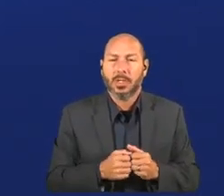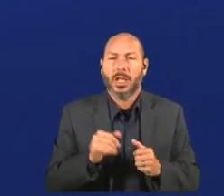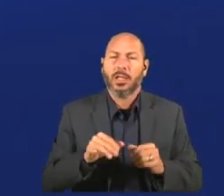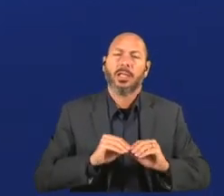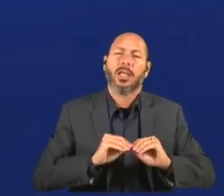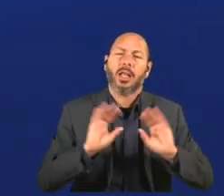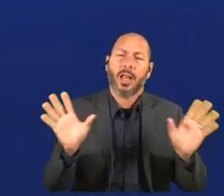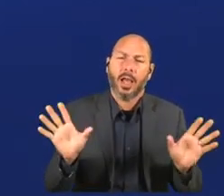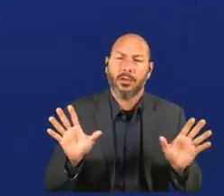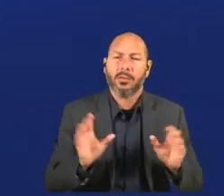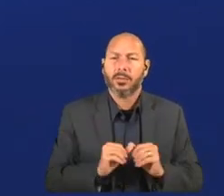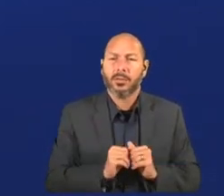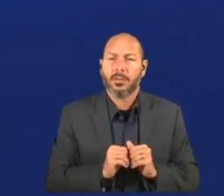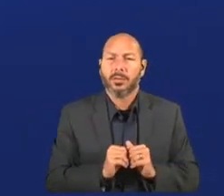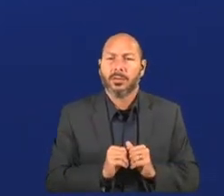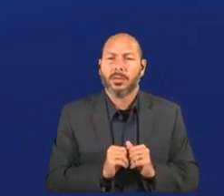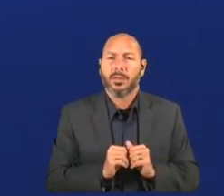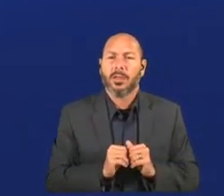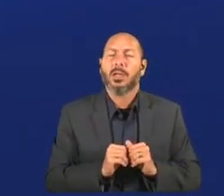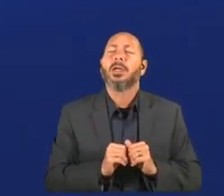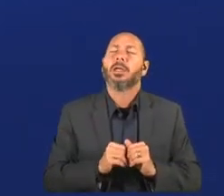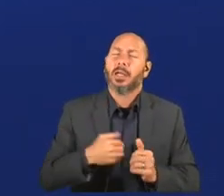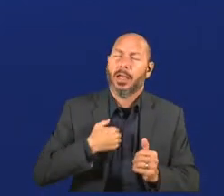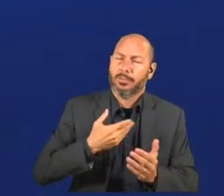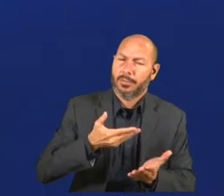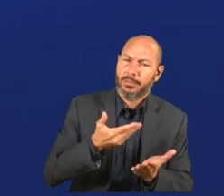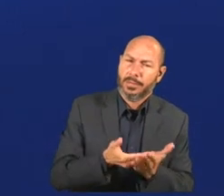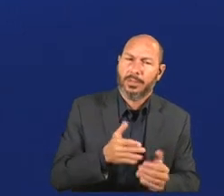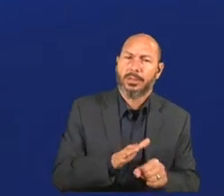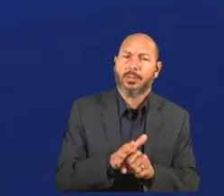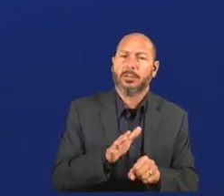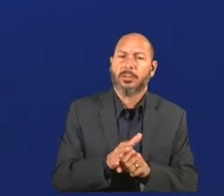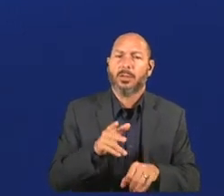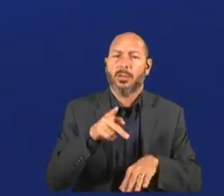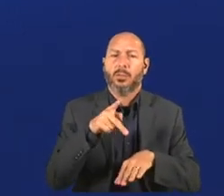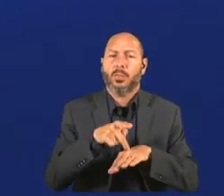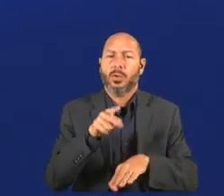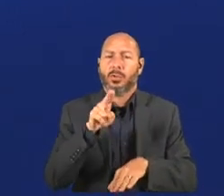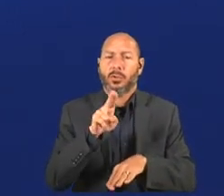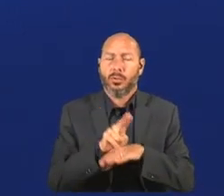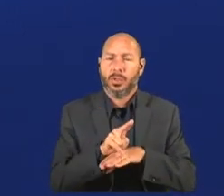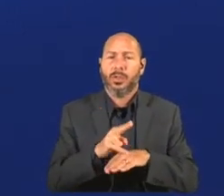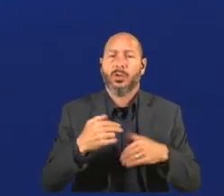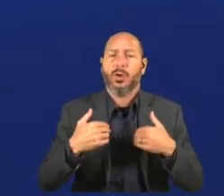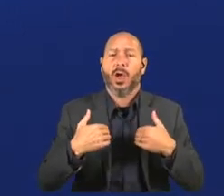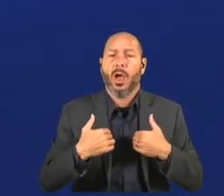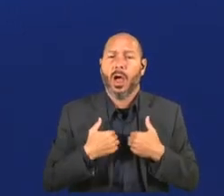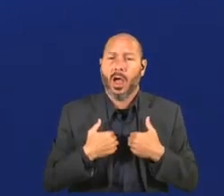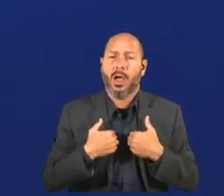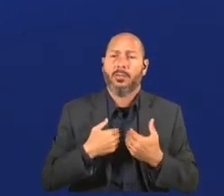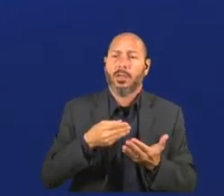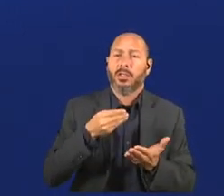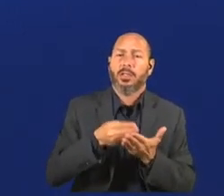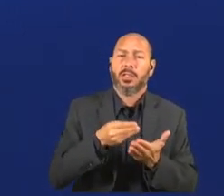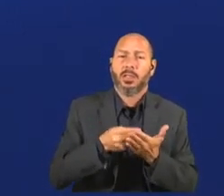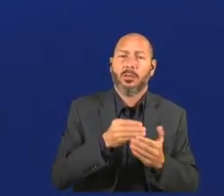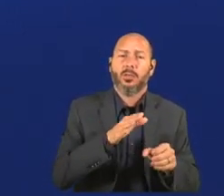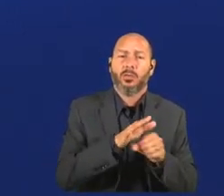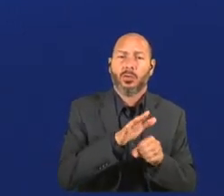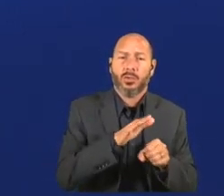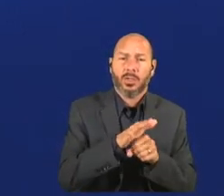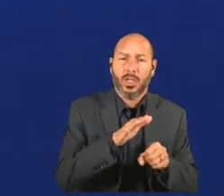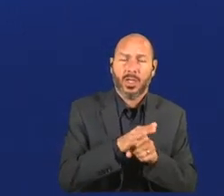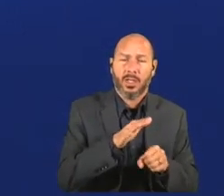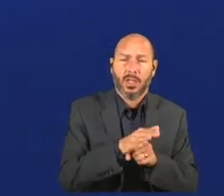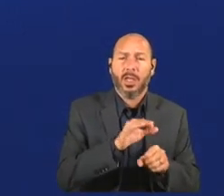it is beyond well documented, that Puerto Rico does not have the same level of funding for healthcare services than the typical state has. And